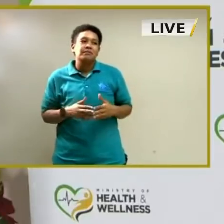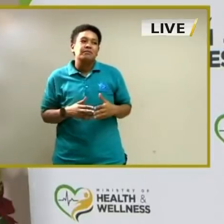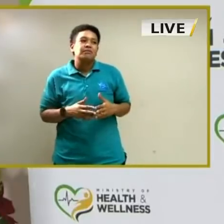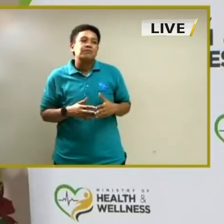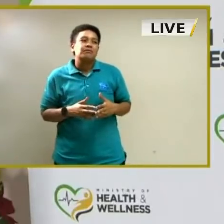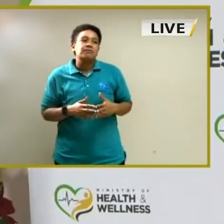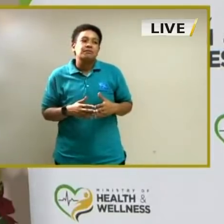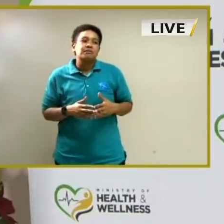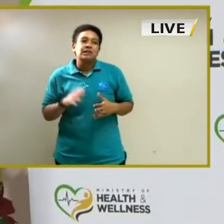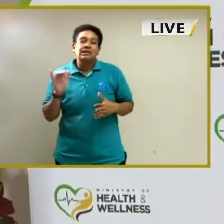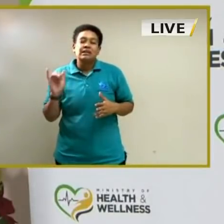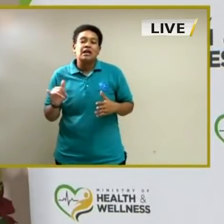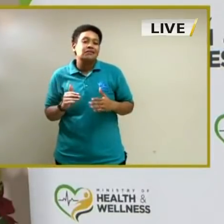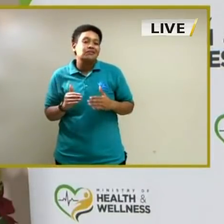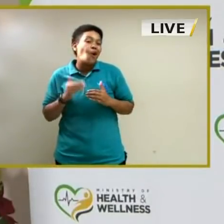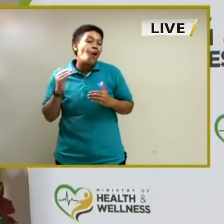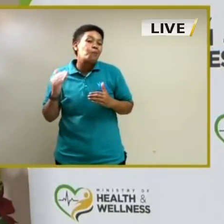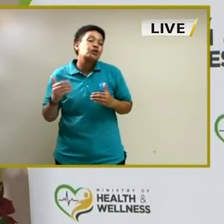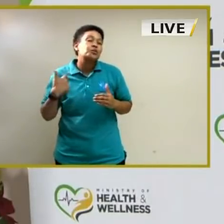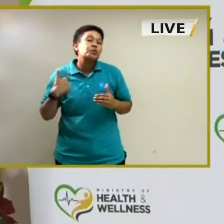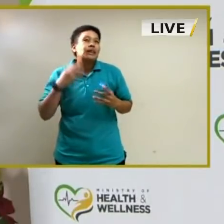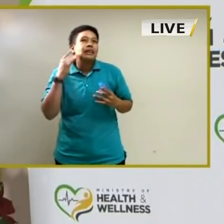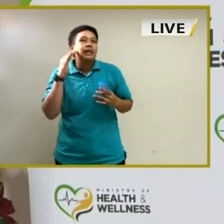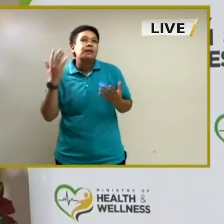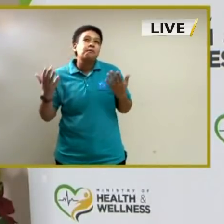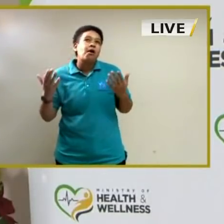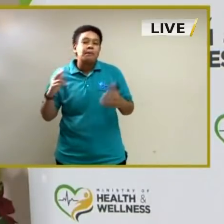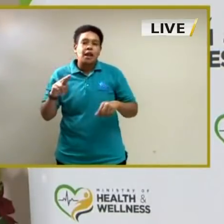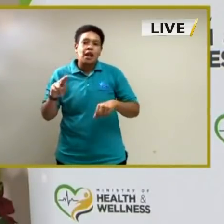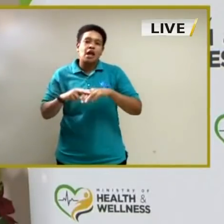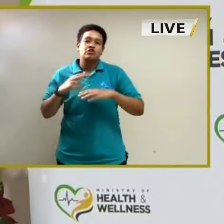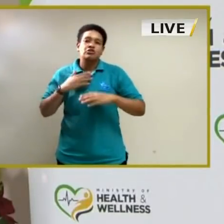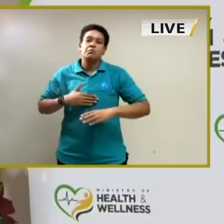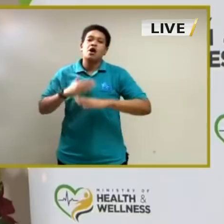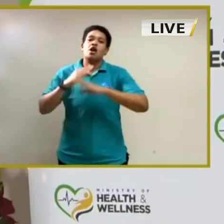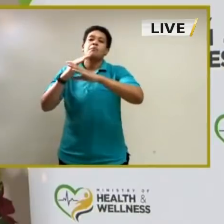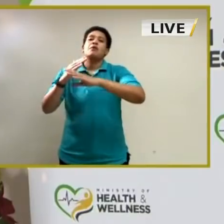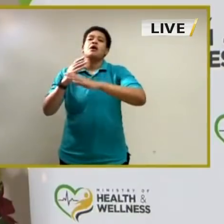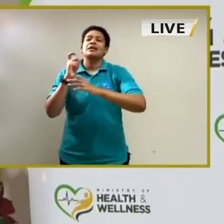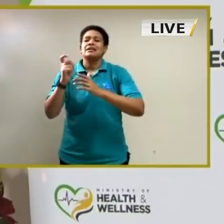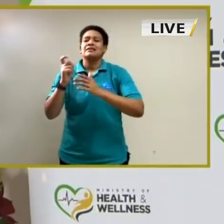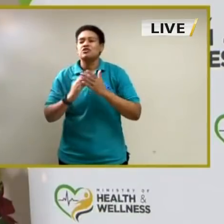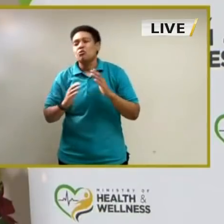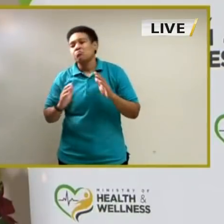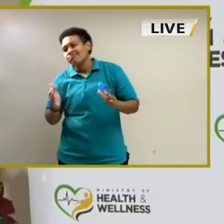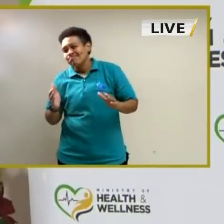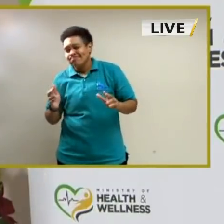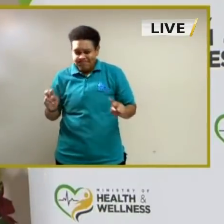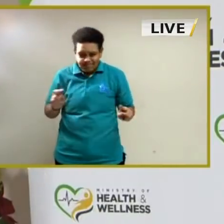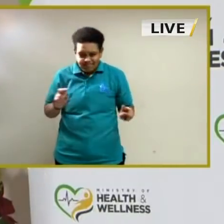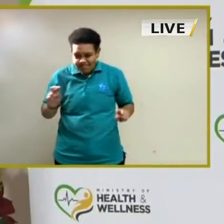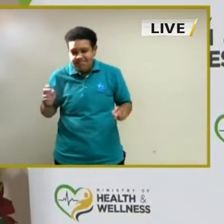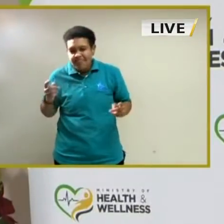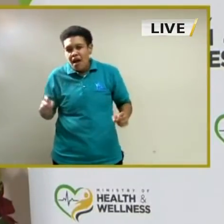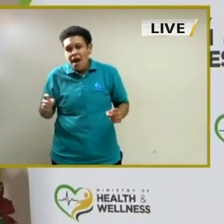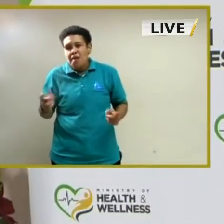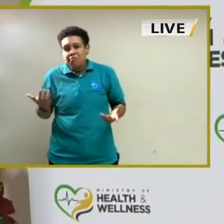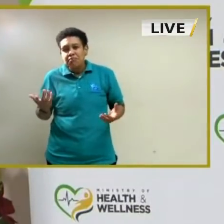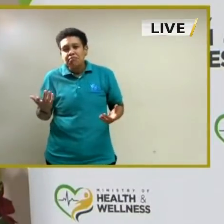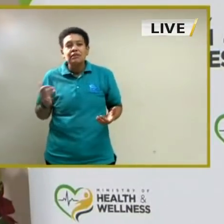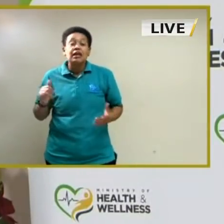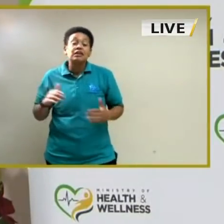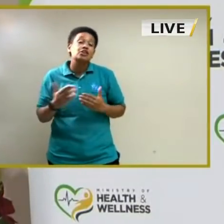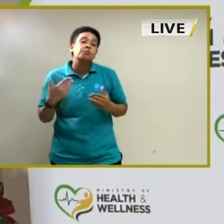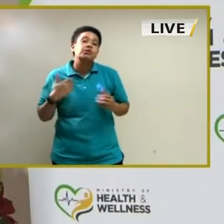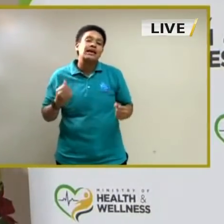about how much we think probably have natural immunity, given some waning and so on. So that's as much as I